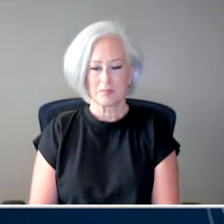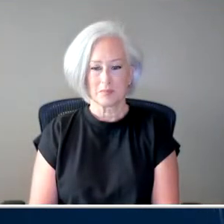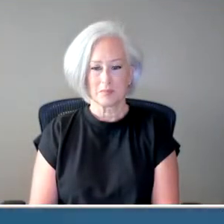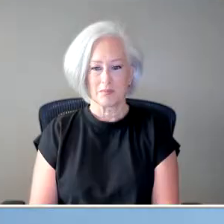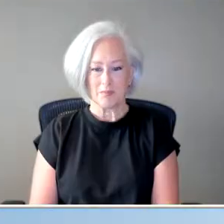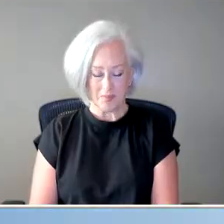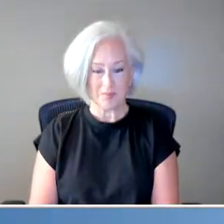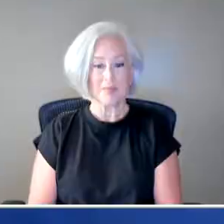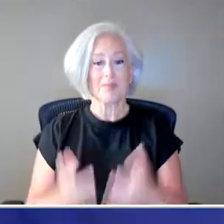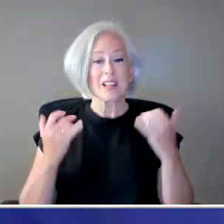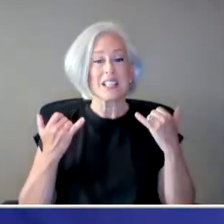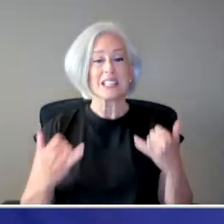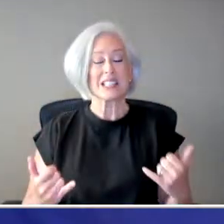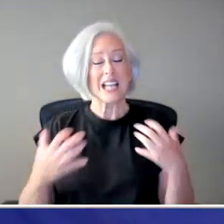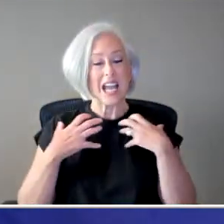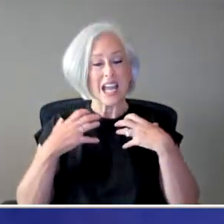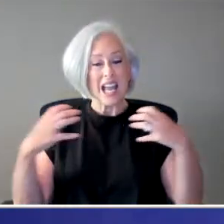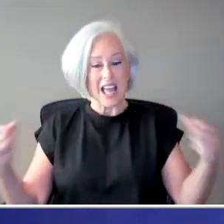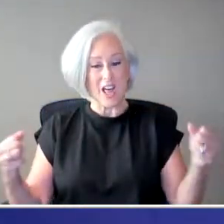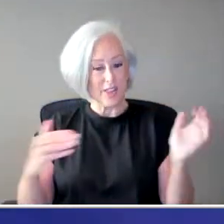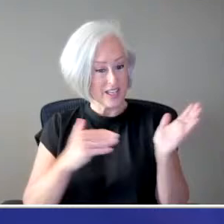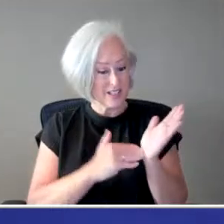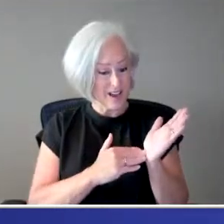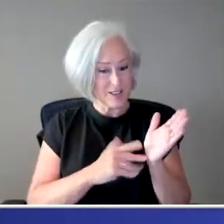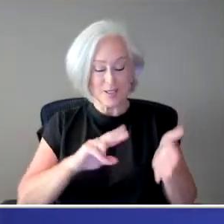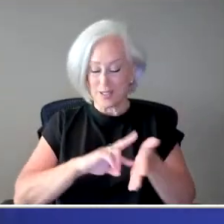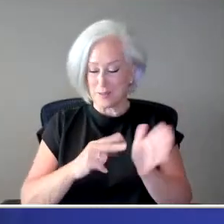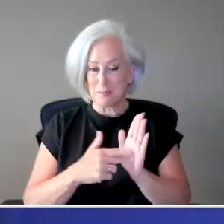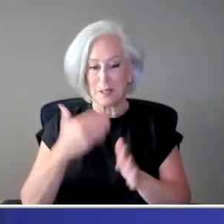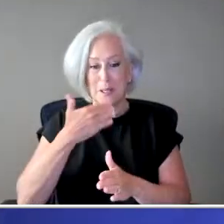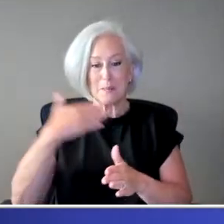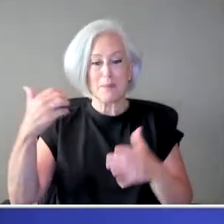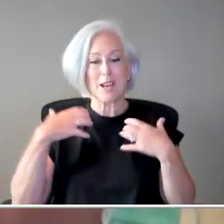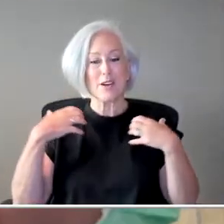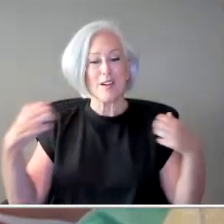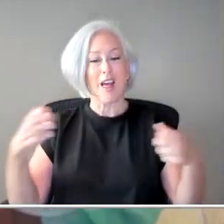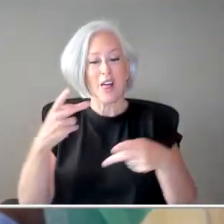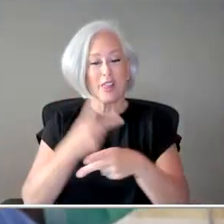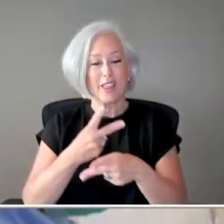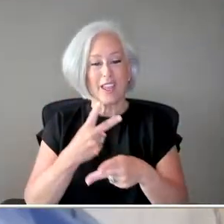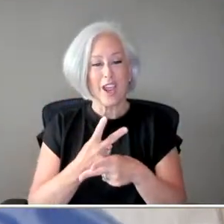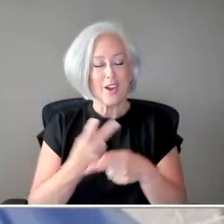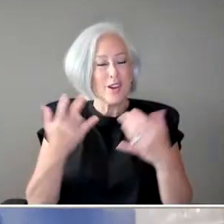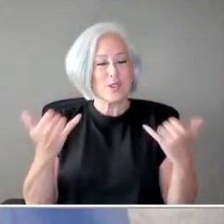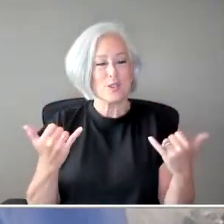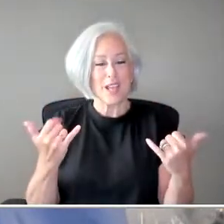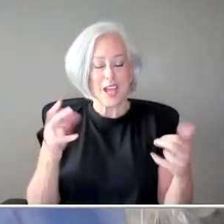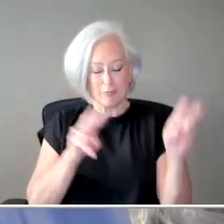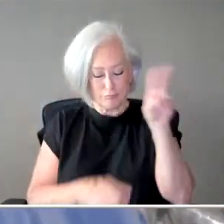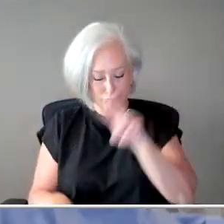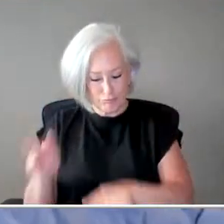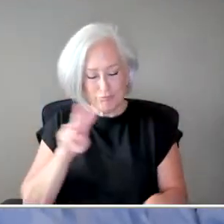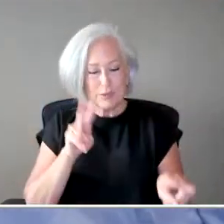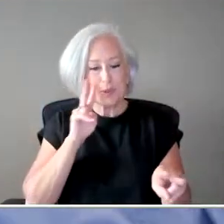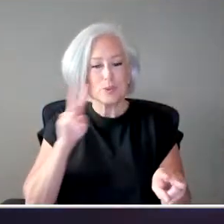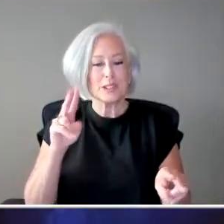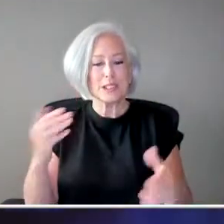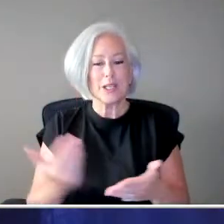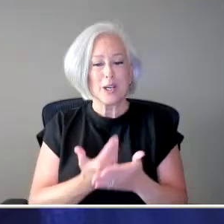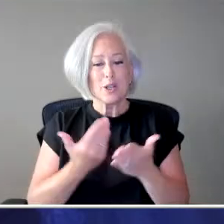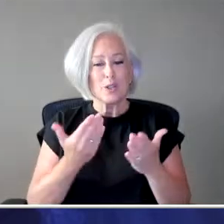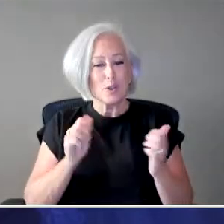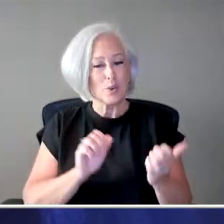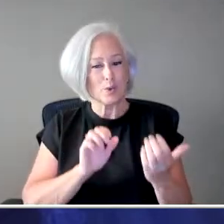Coming up today, healthy doctors lead to better health care. We explore new ways to protect our providers and keep them from becoming